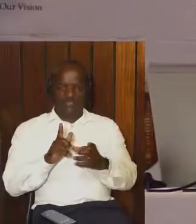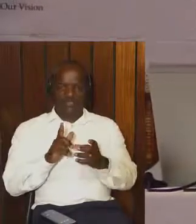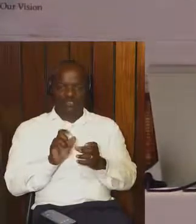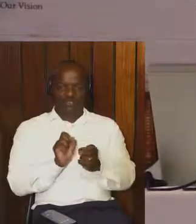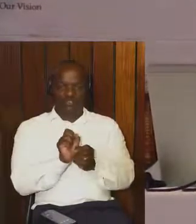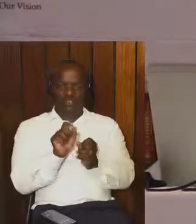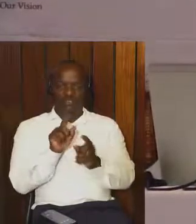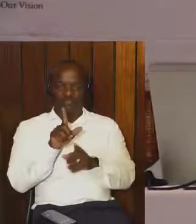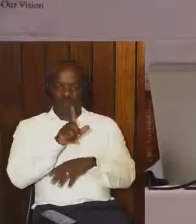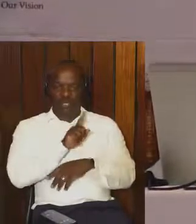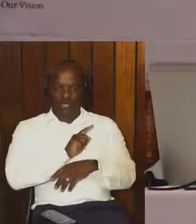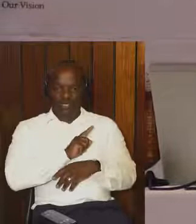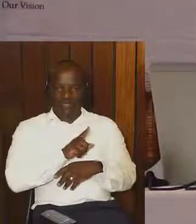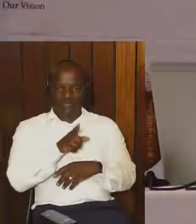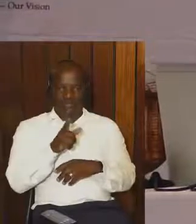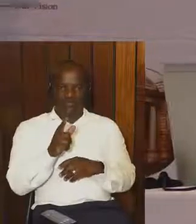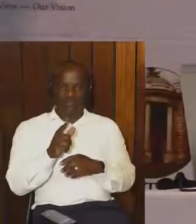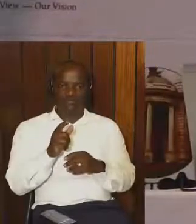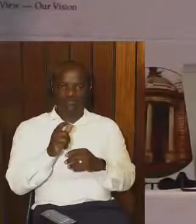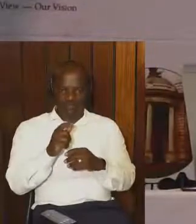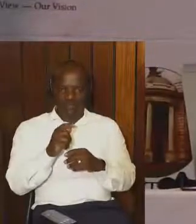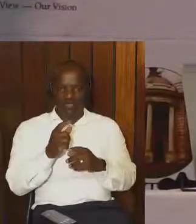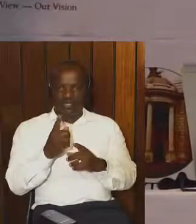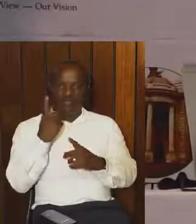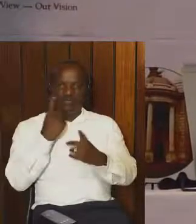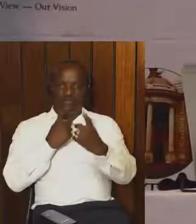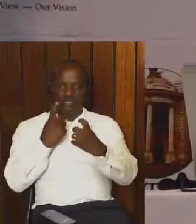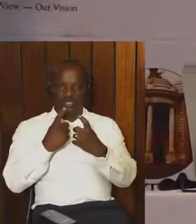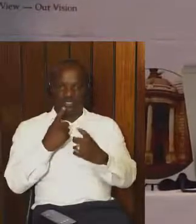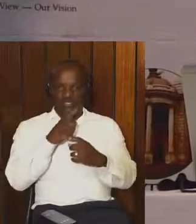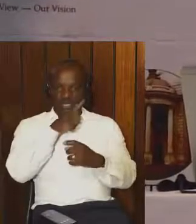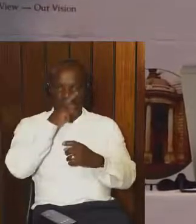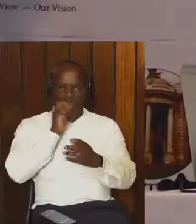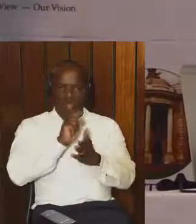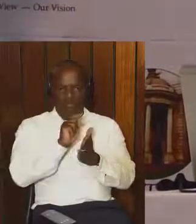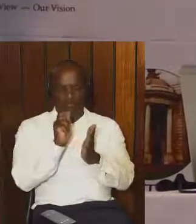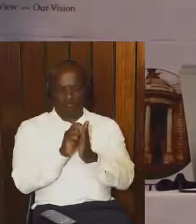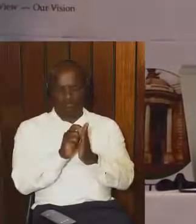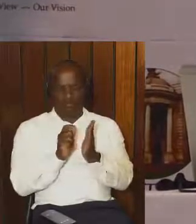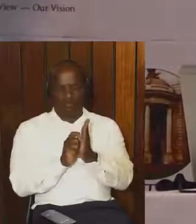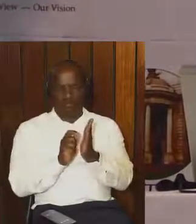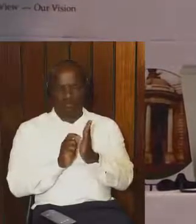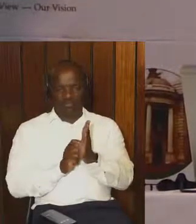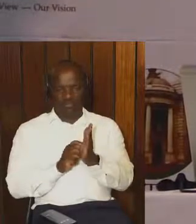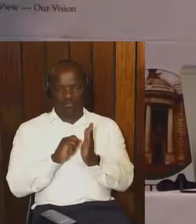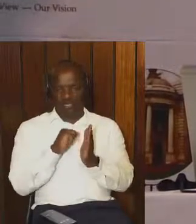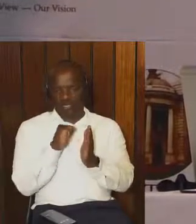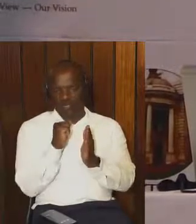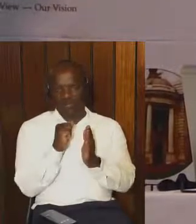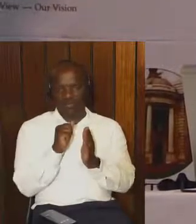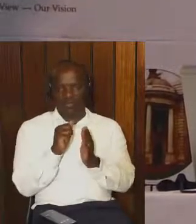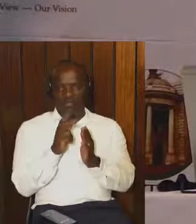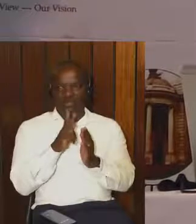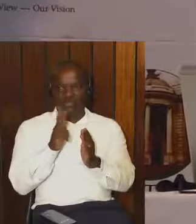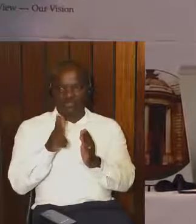recorded, everybody's names have been taken down that have asked the questions, and it's all of these questions have been recorded as